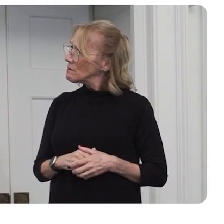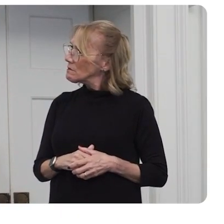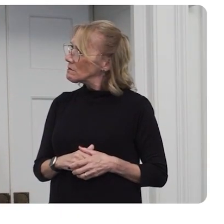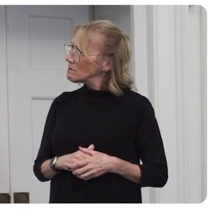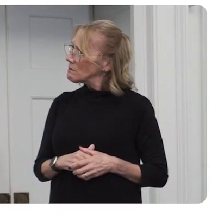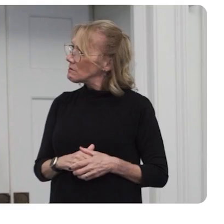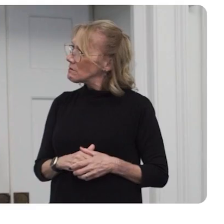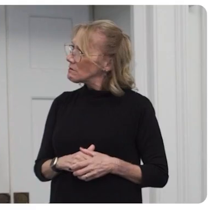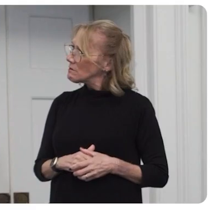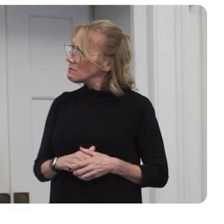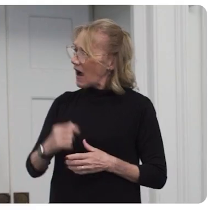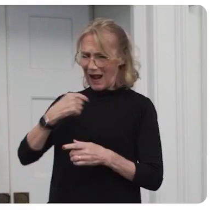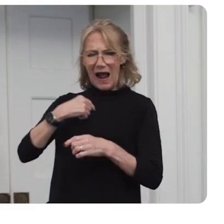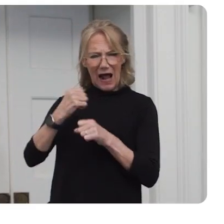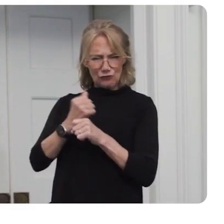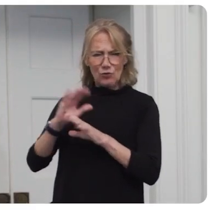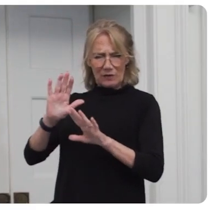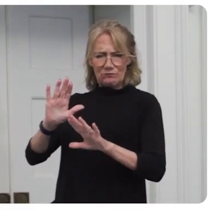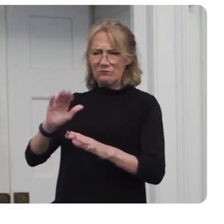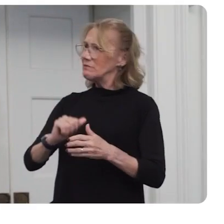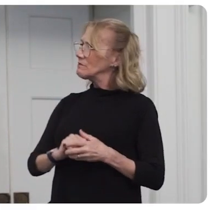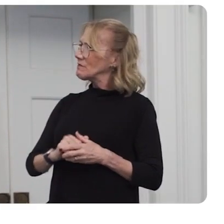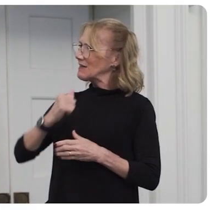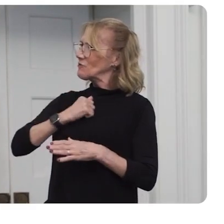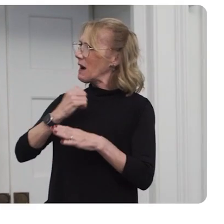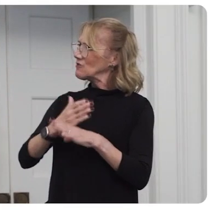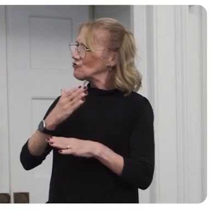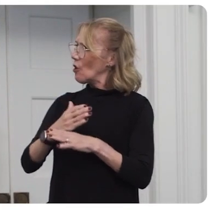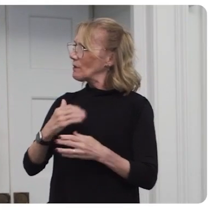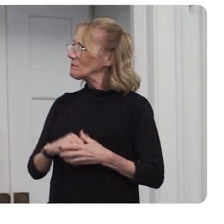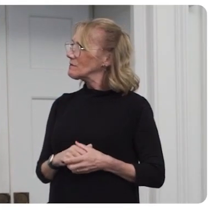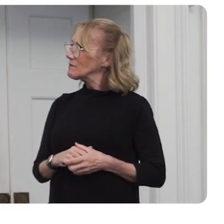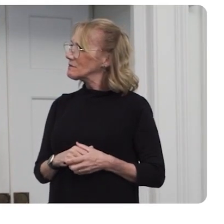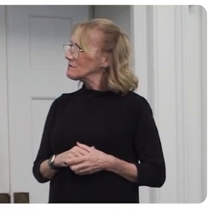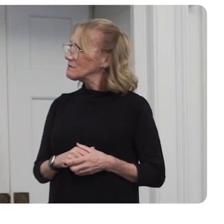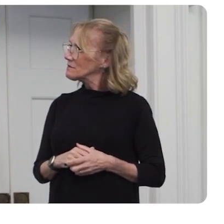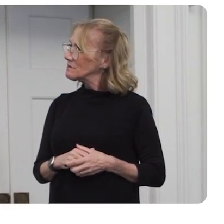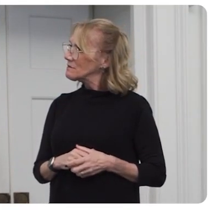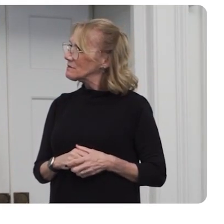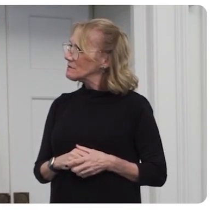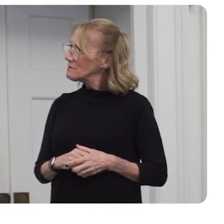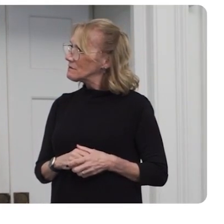Yeah, right. Yeah. It's okay, I'll do it. Don't worry. That's my job, don't worry.